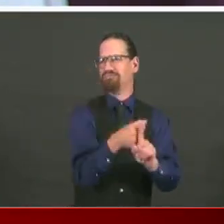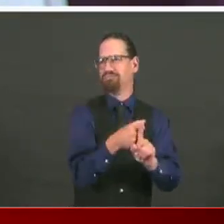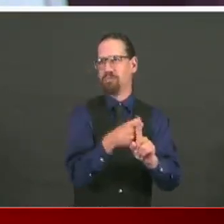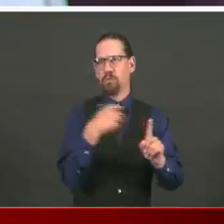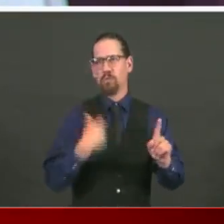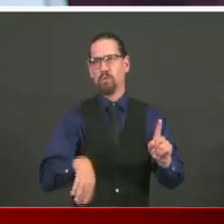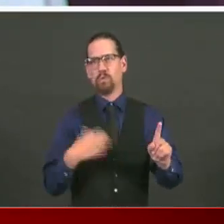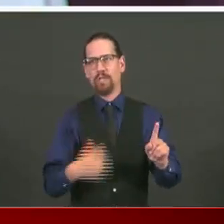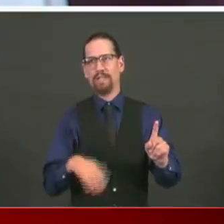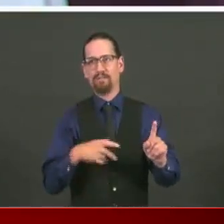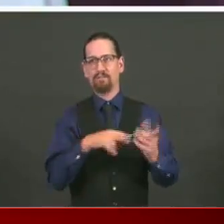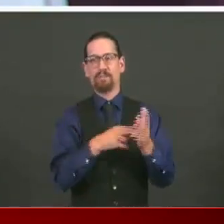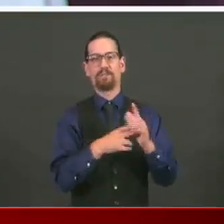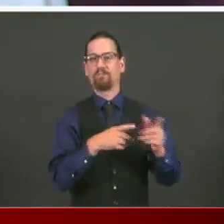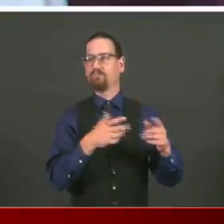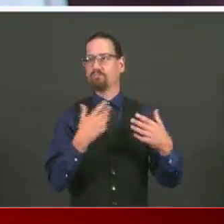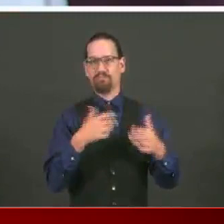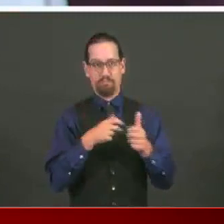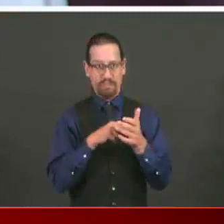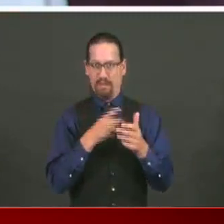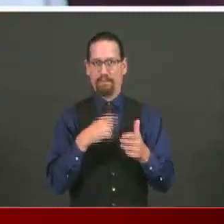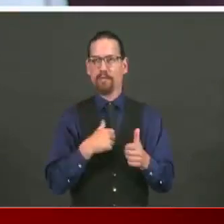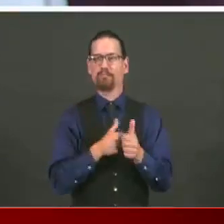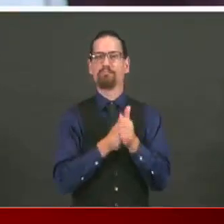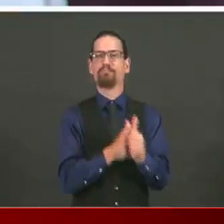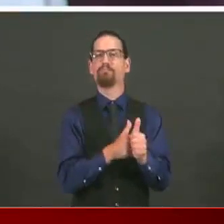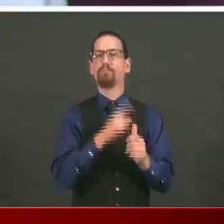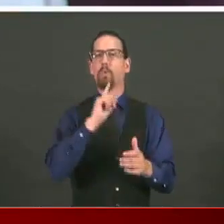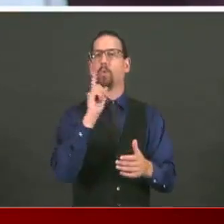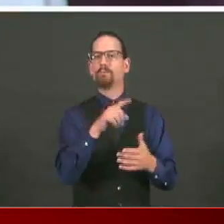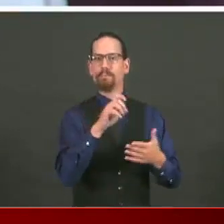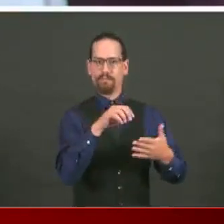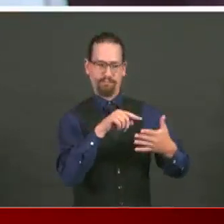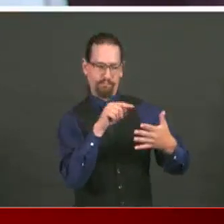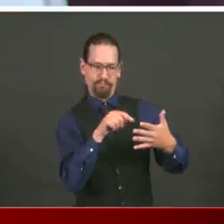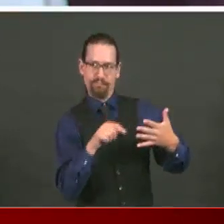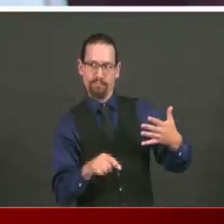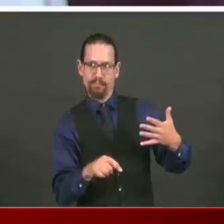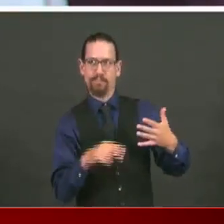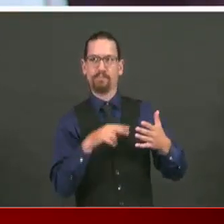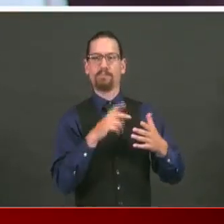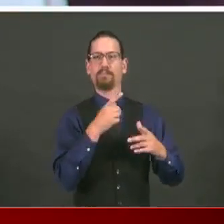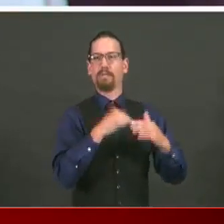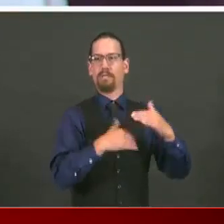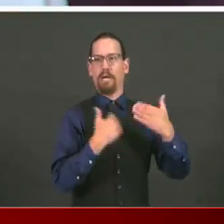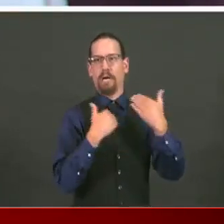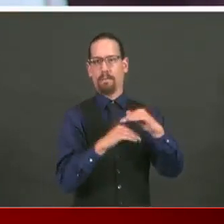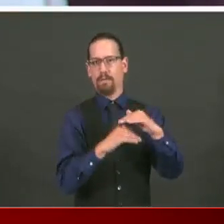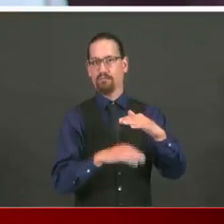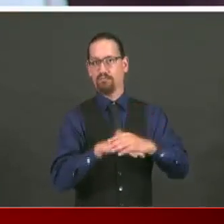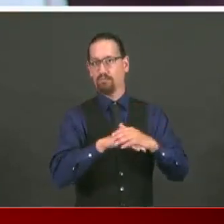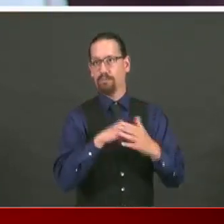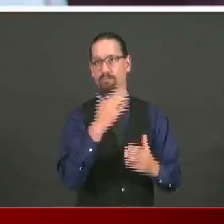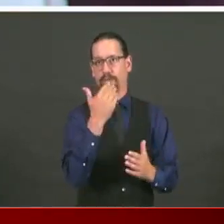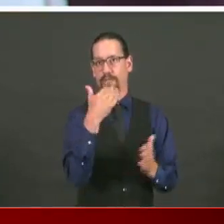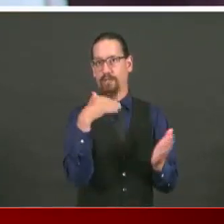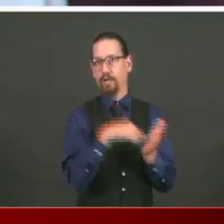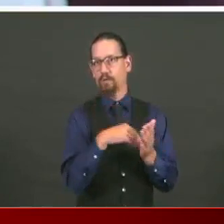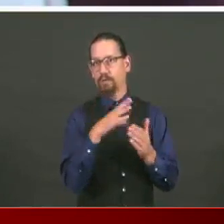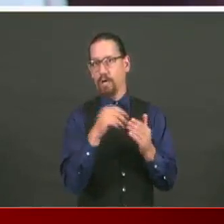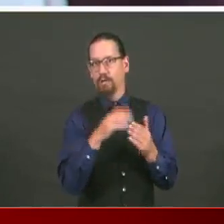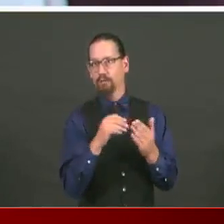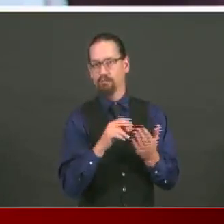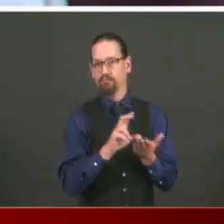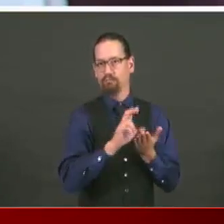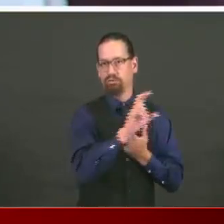reach the monetary benchmarks to get up to $15,000 per business, and there will be